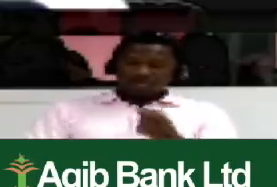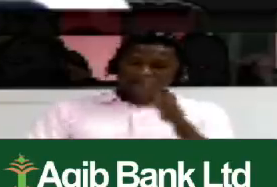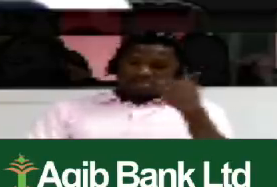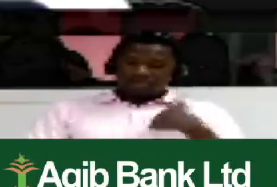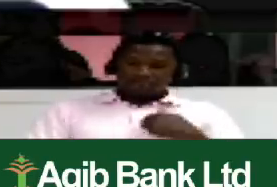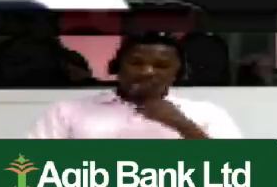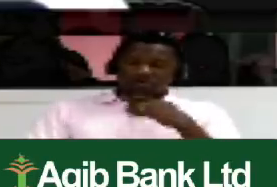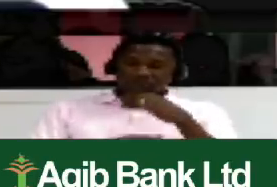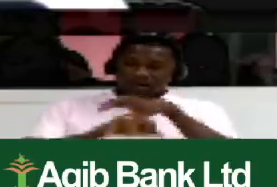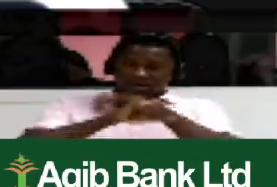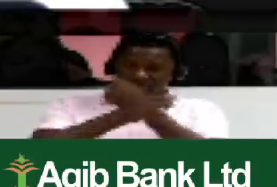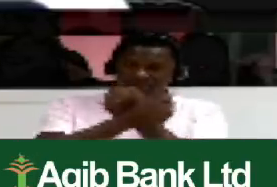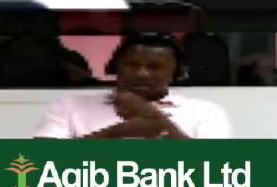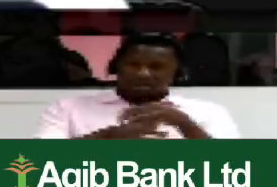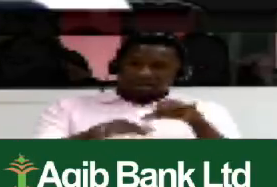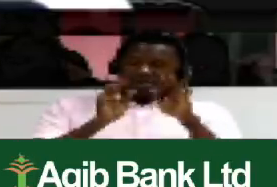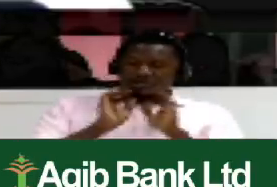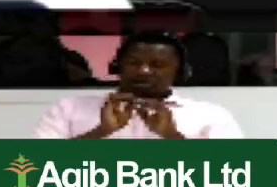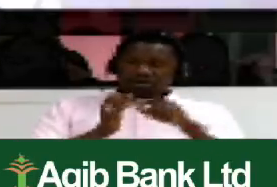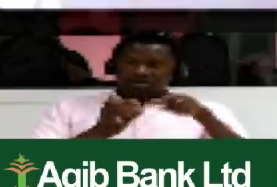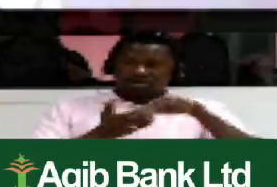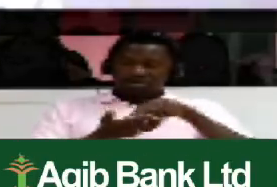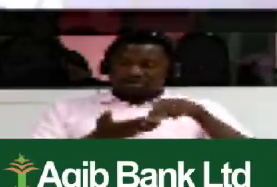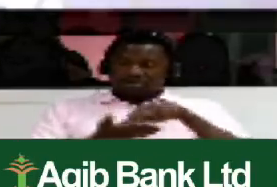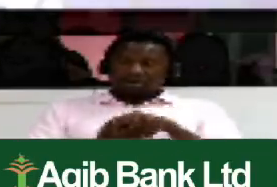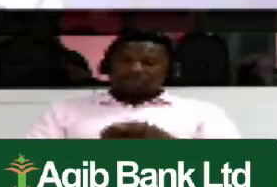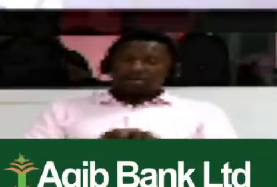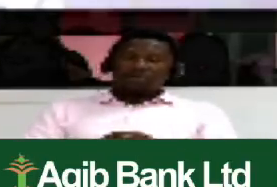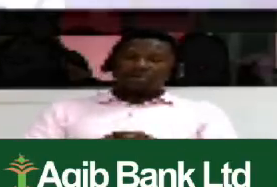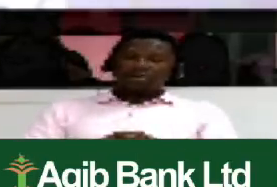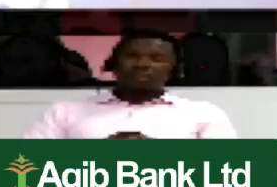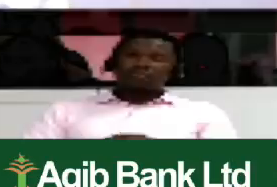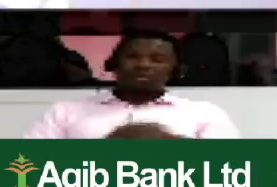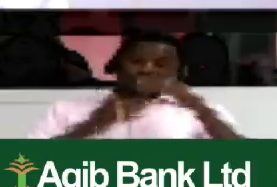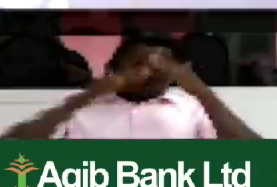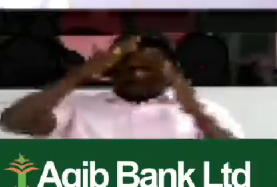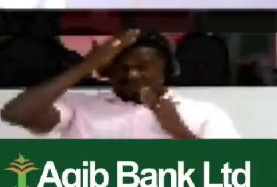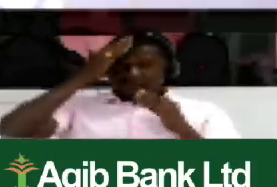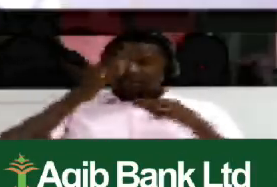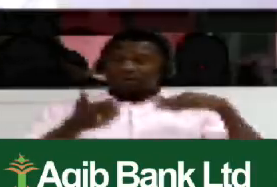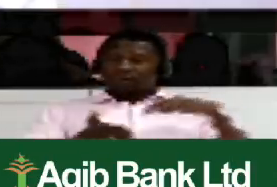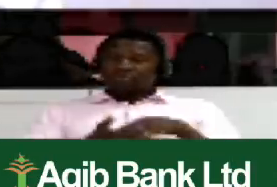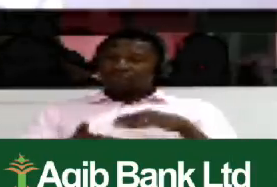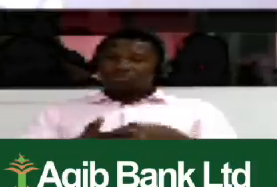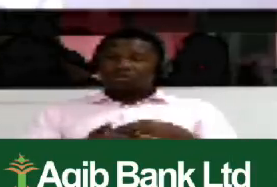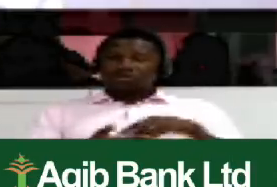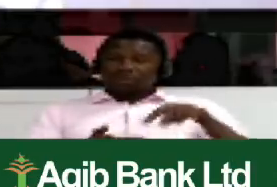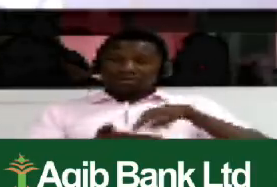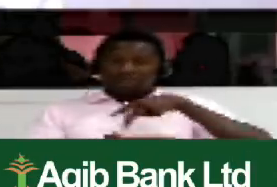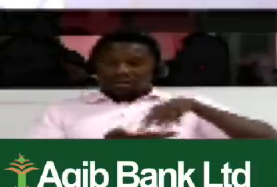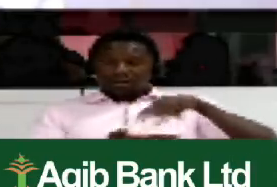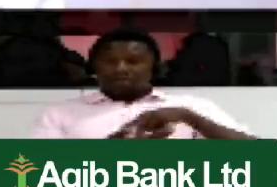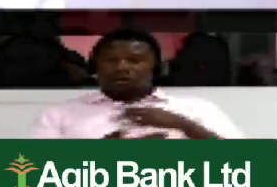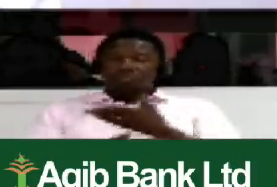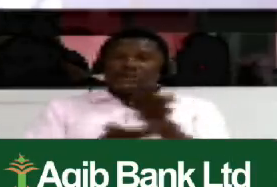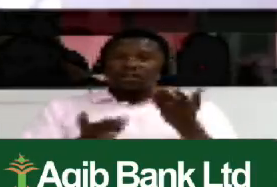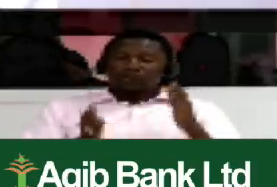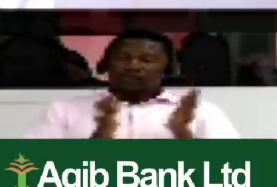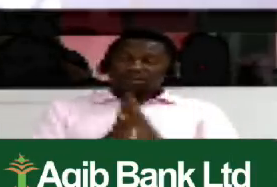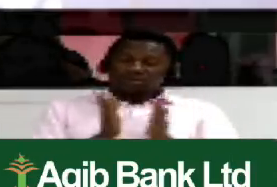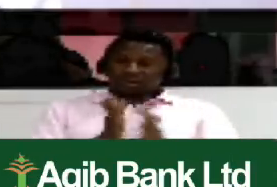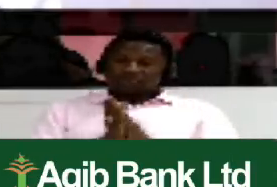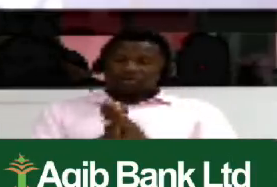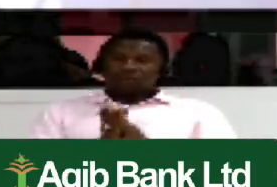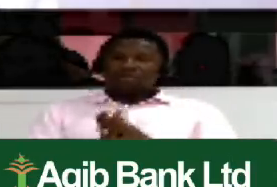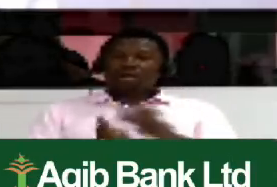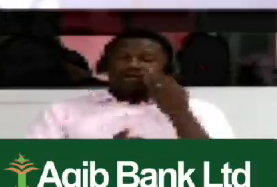hall? Exactly. And the soldiers forced them to dance for them? Yes, exactly. While they clapped? And if